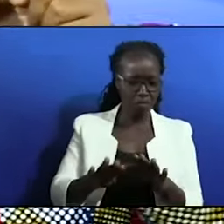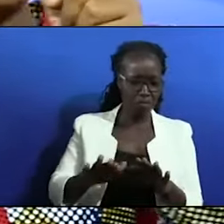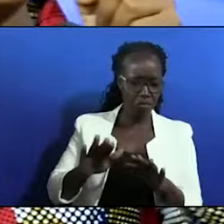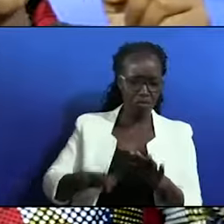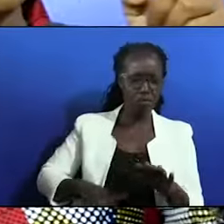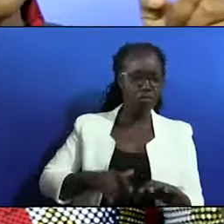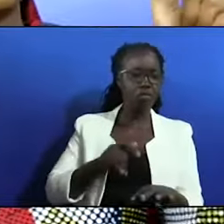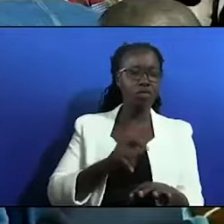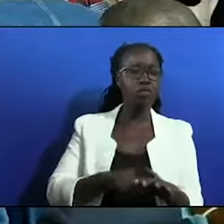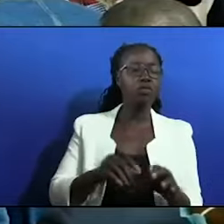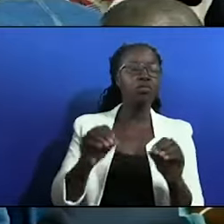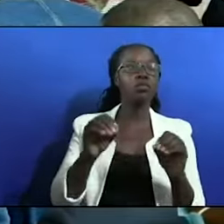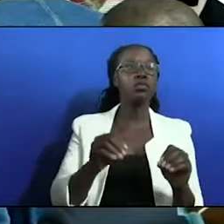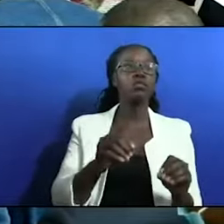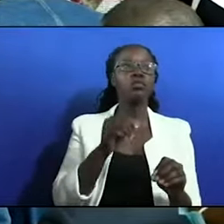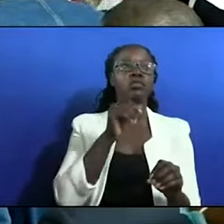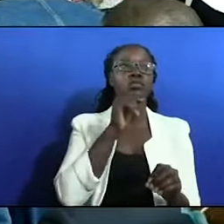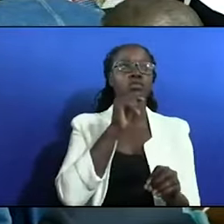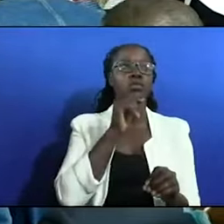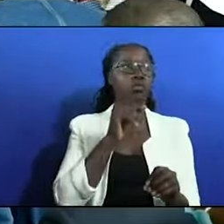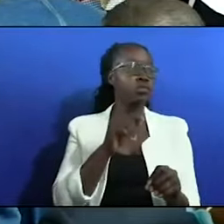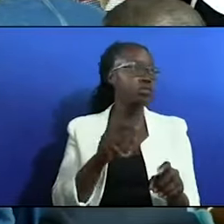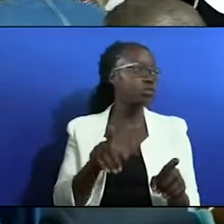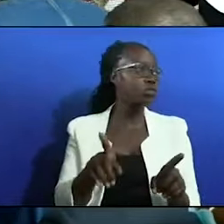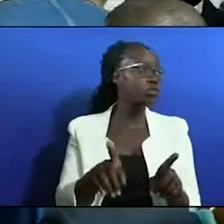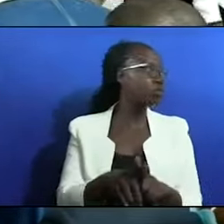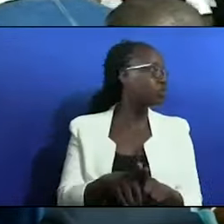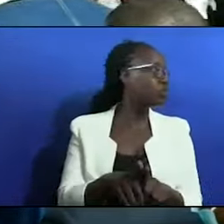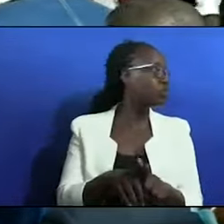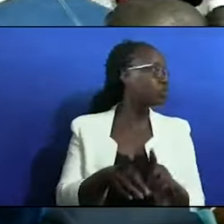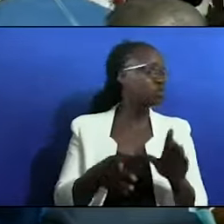tomorrow. Come now is the day